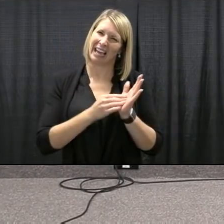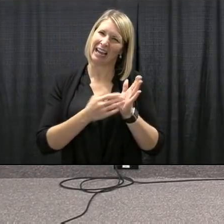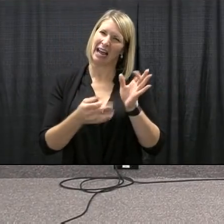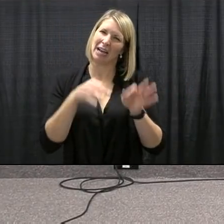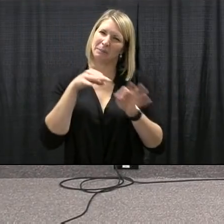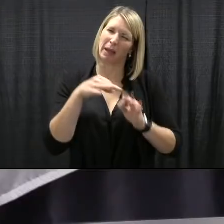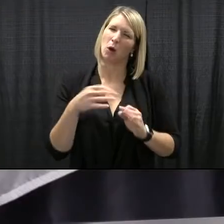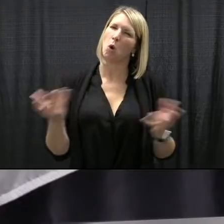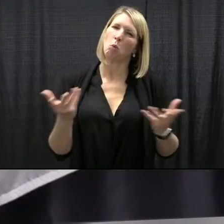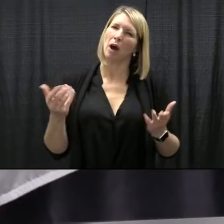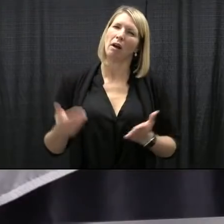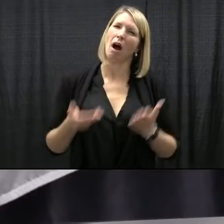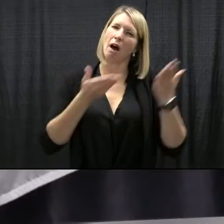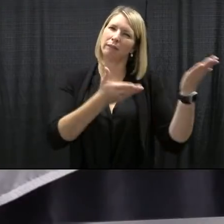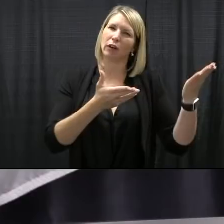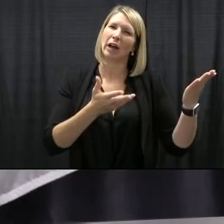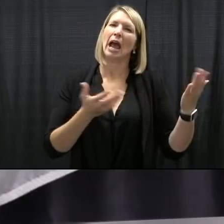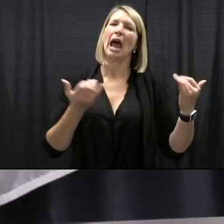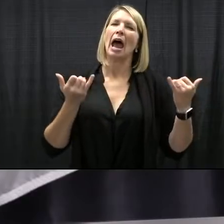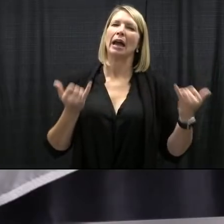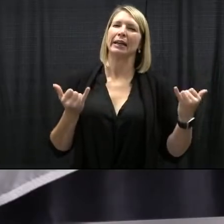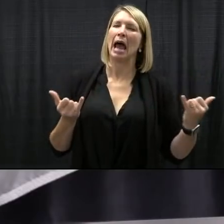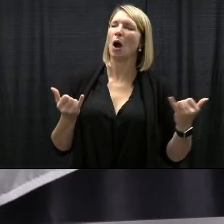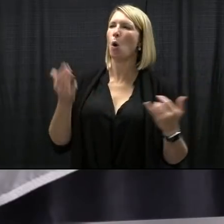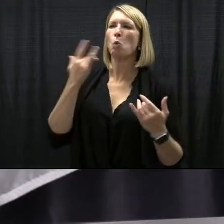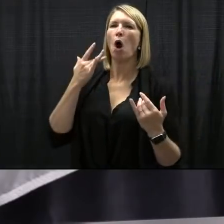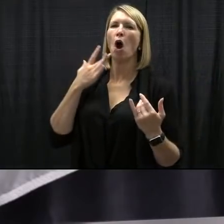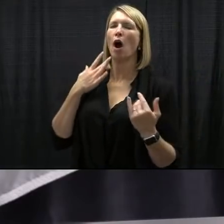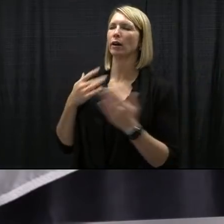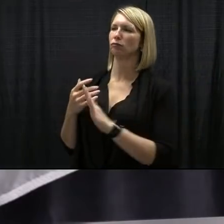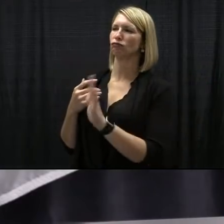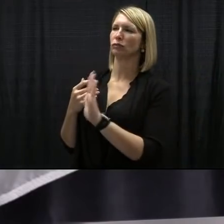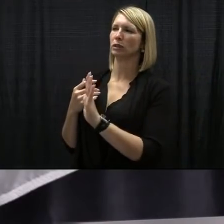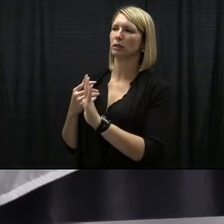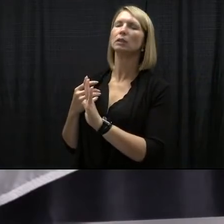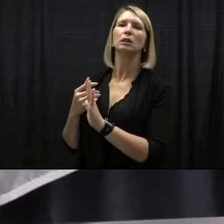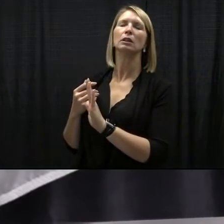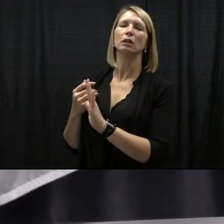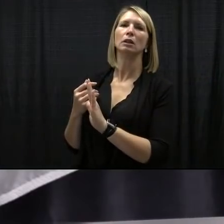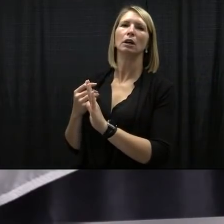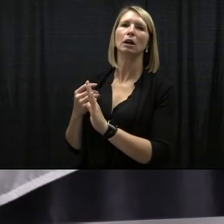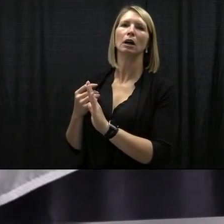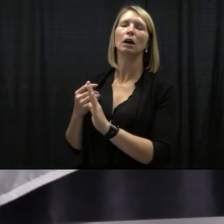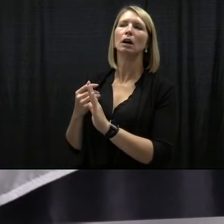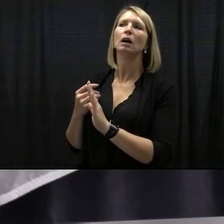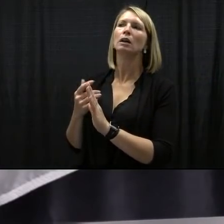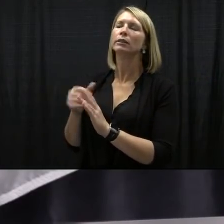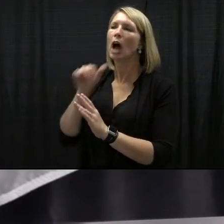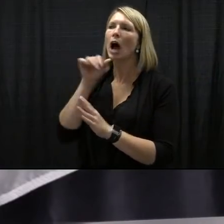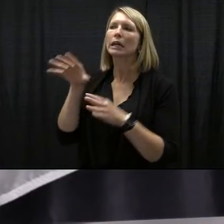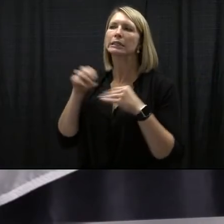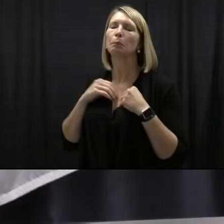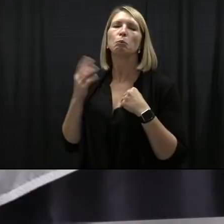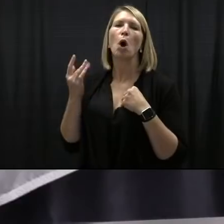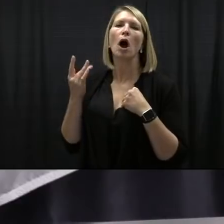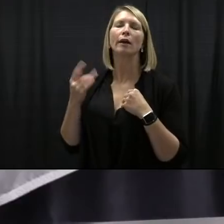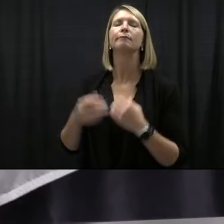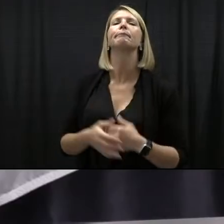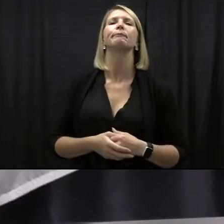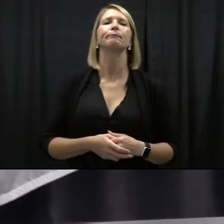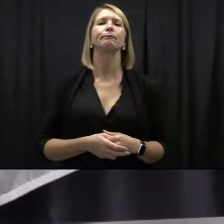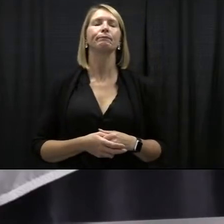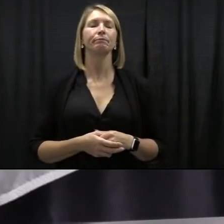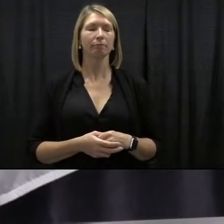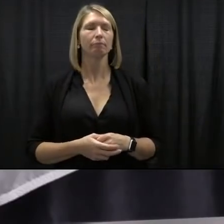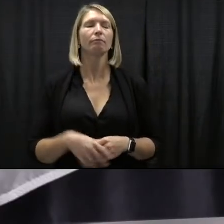of Alberta? Sure. So last week, or forgive me if I'm off by a week or a couple of days, they're all blurring together now, but